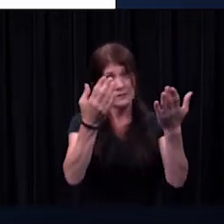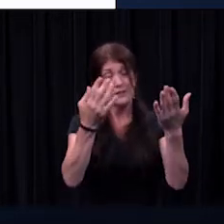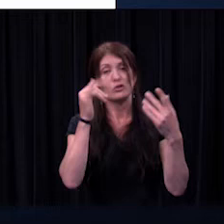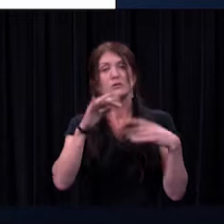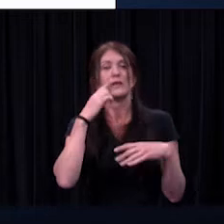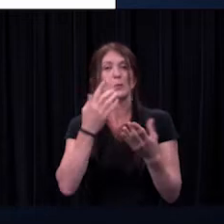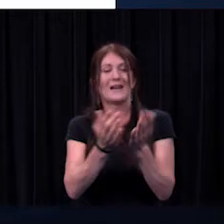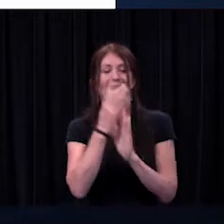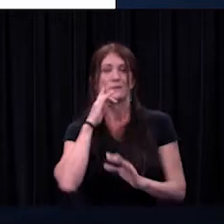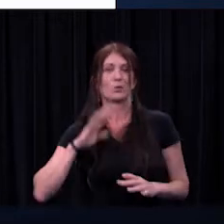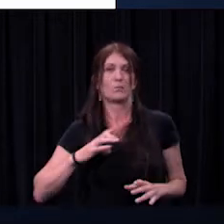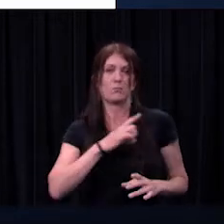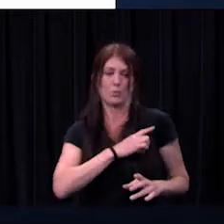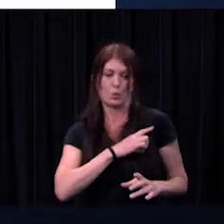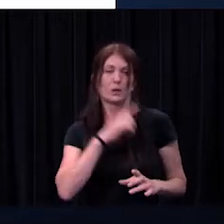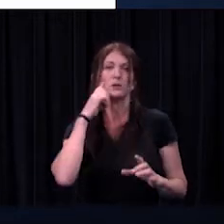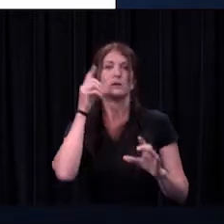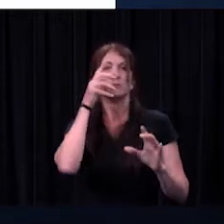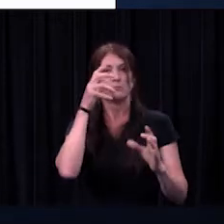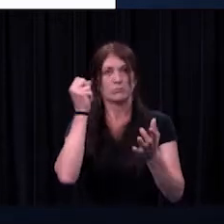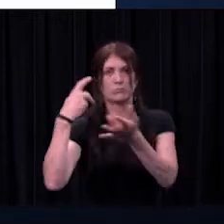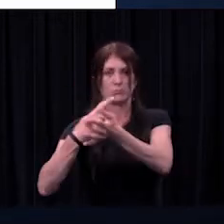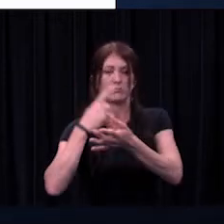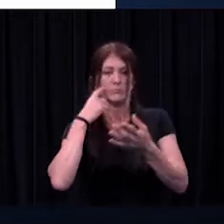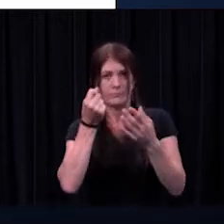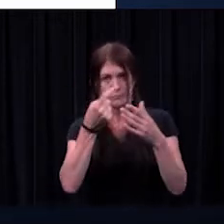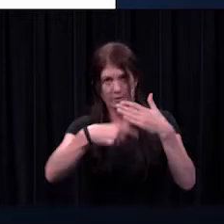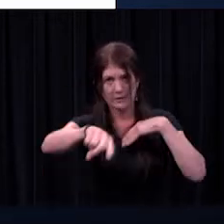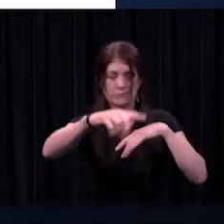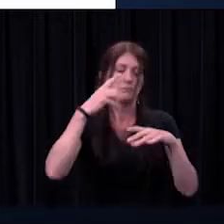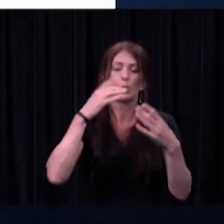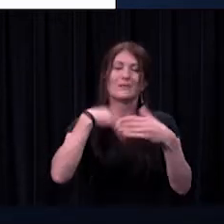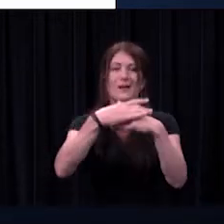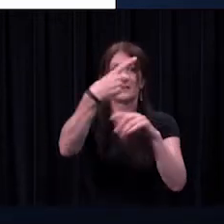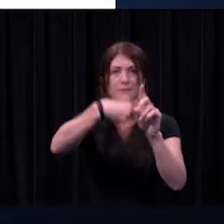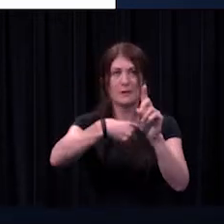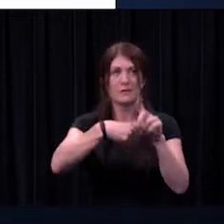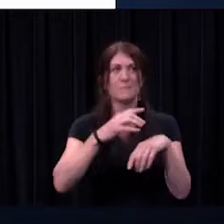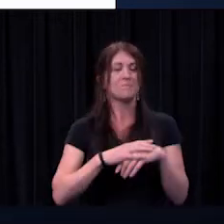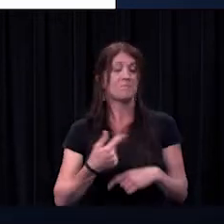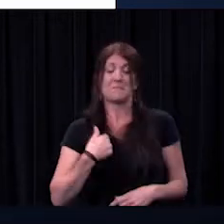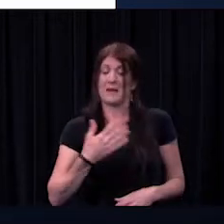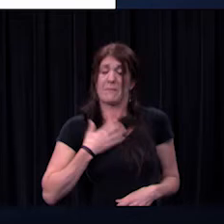action on next month. And I'd be happy to answer any questions that you might have.